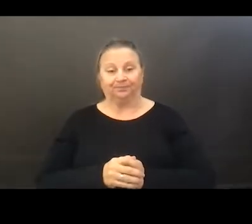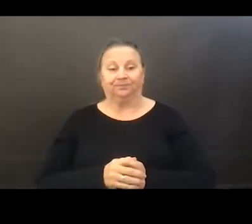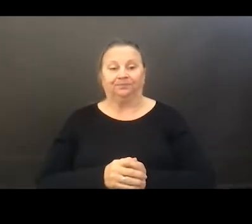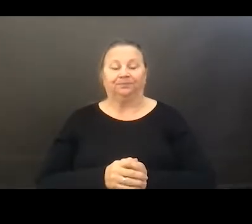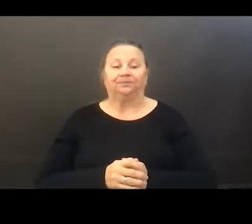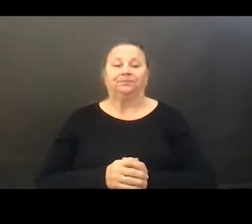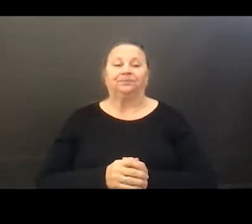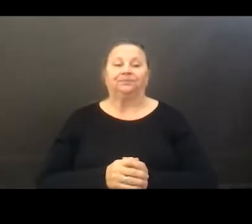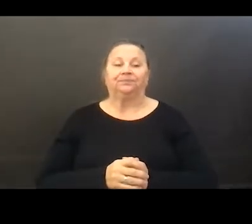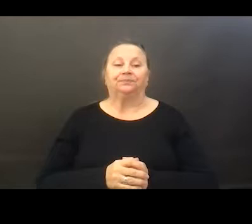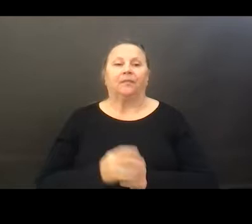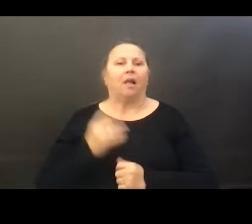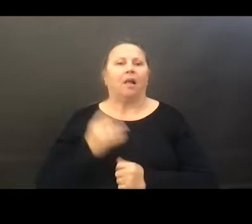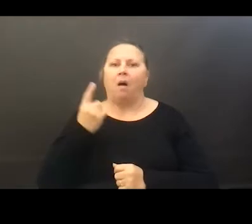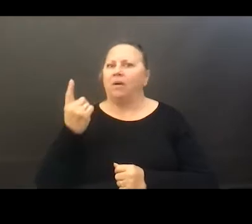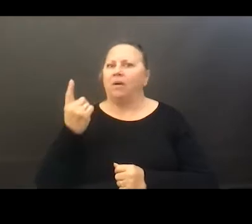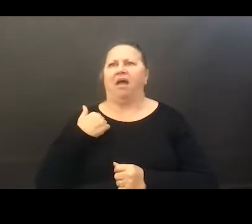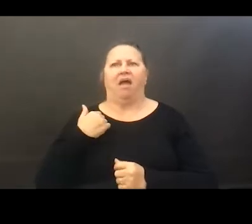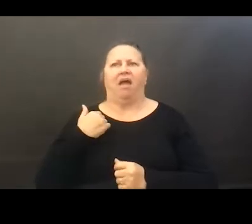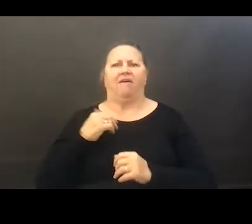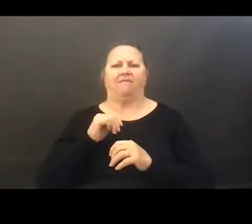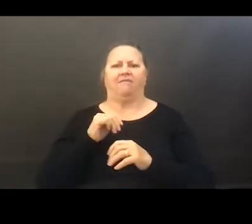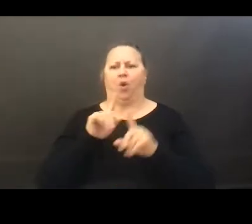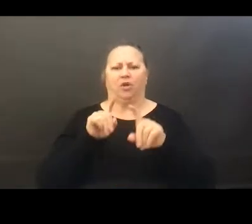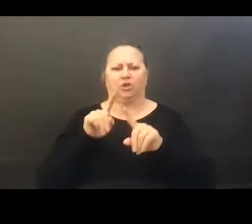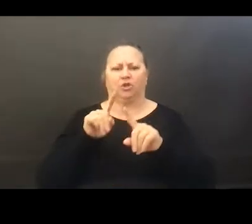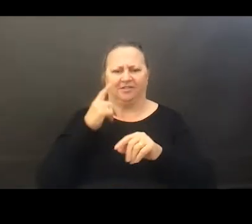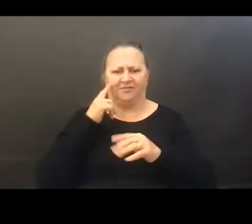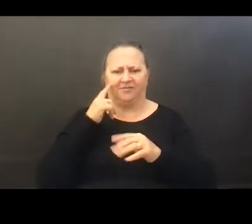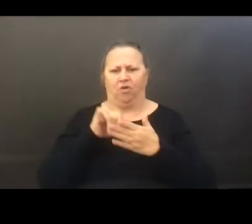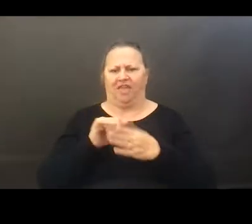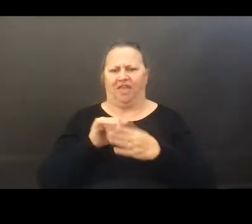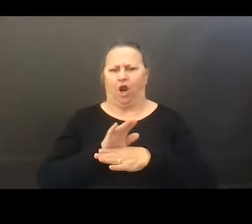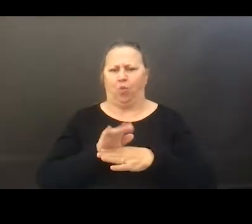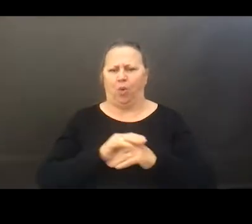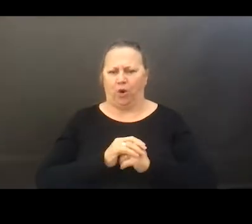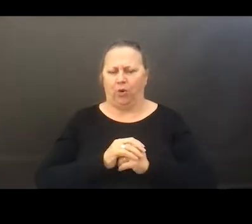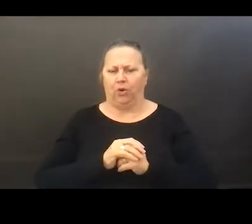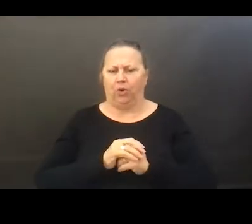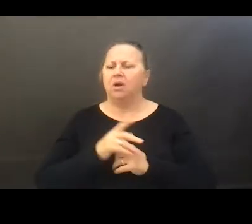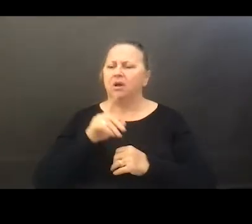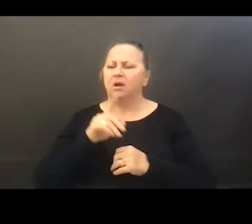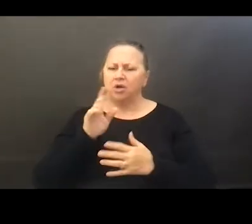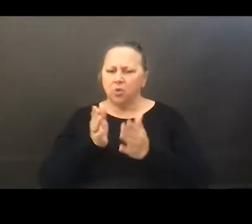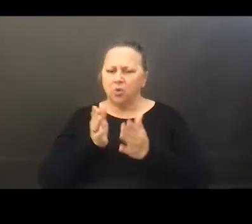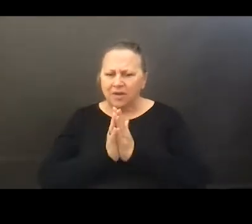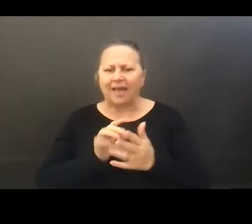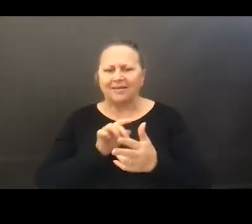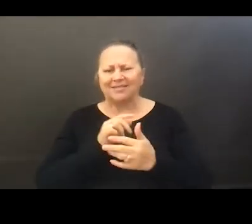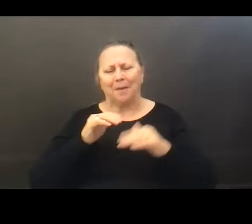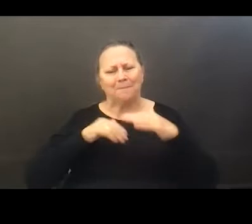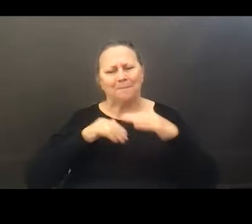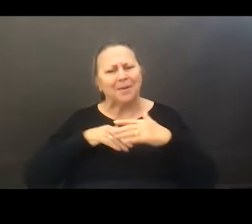And always have questions for the employer. You want to ask at least 3 questions to find out more about what hadn't already been